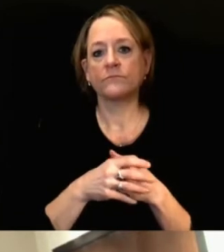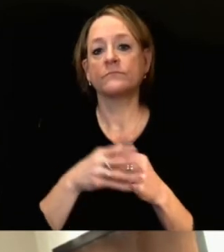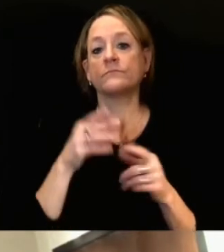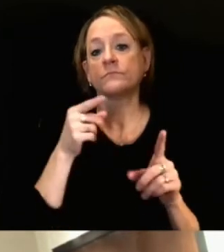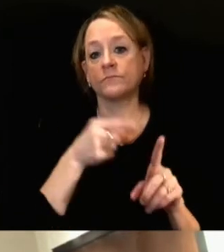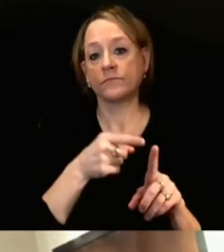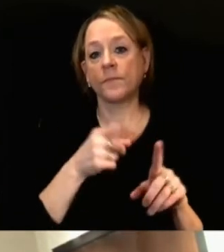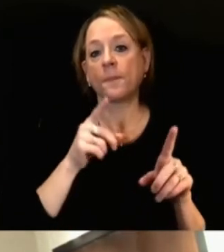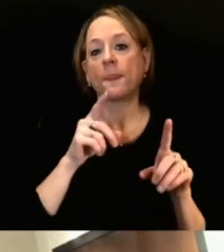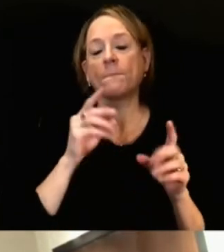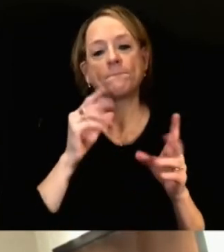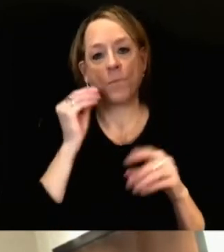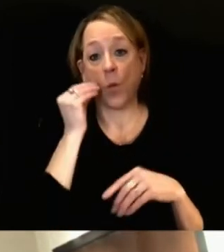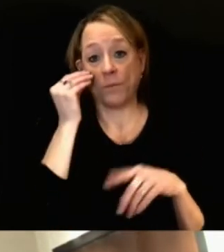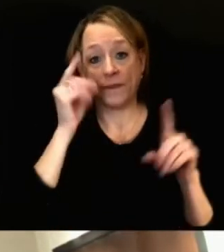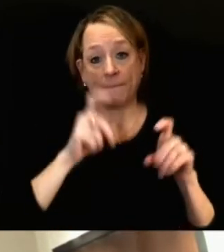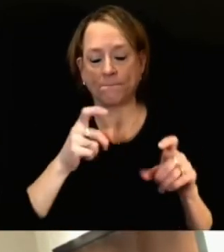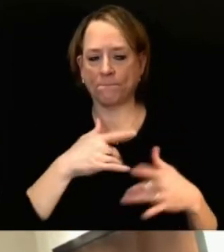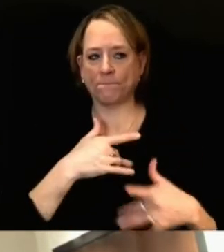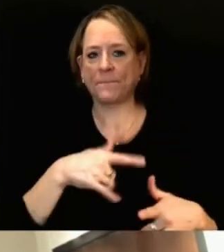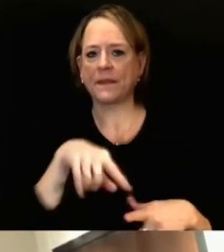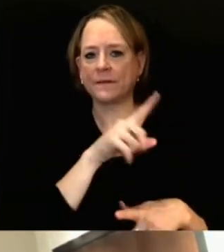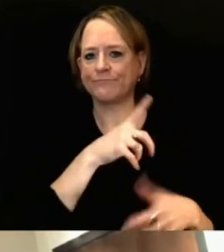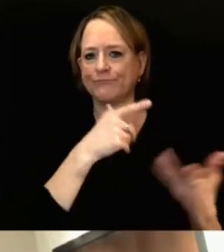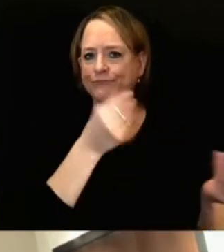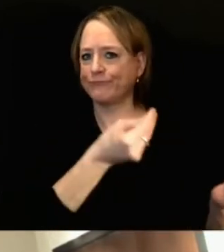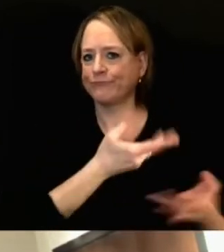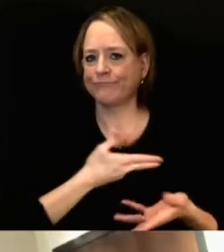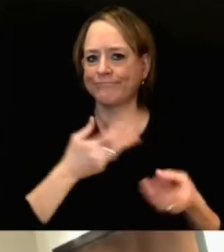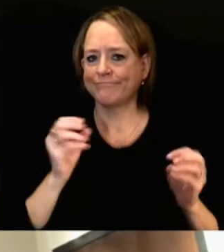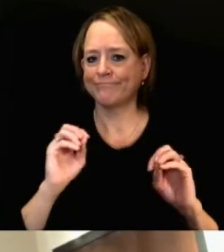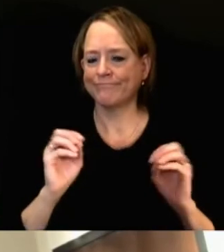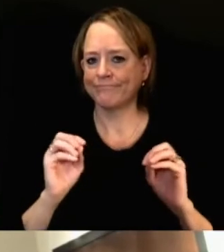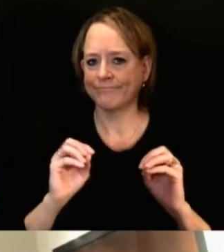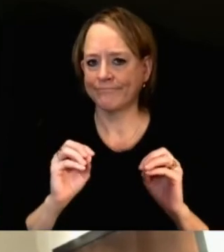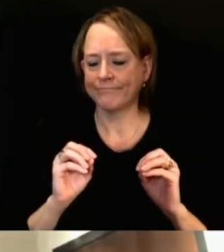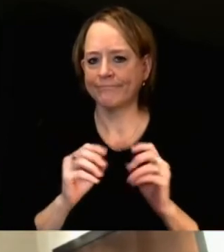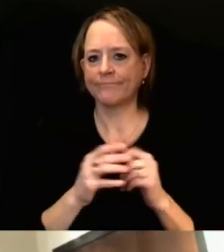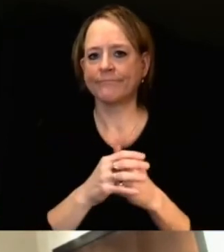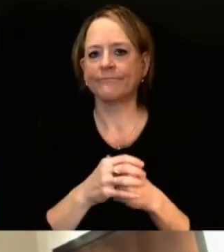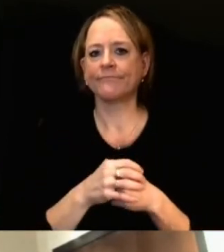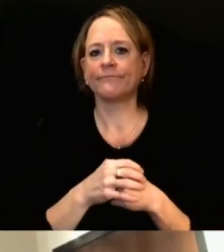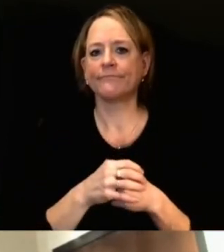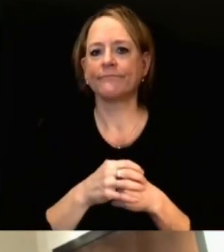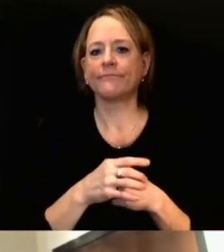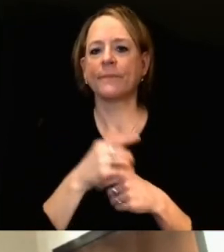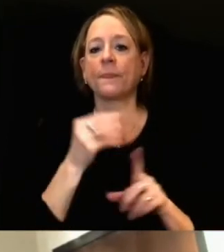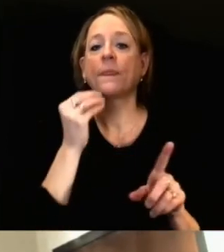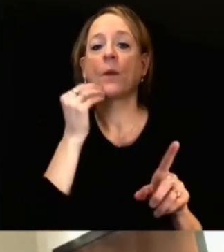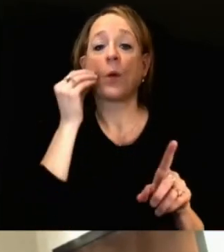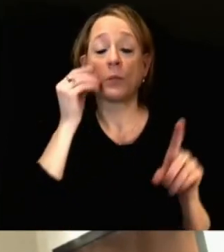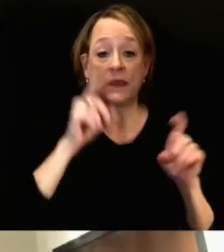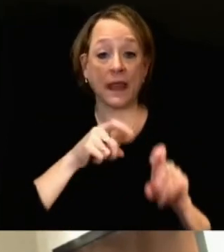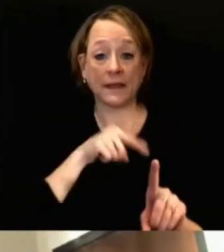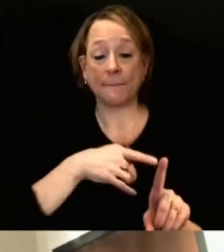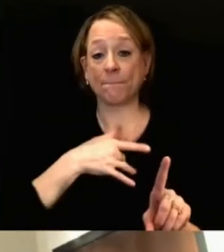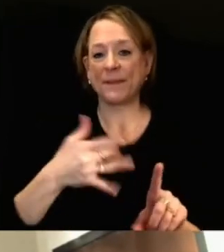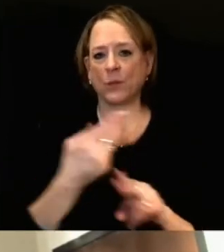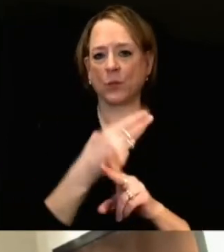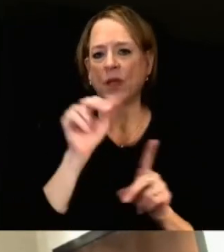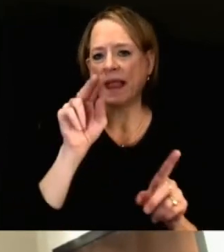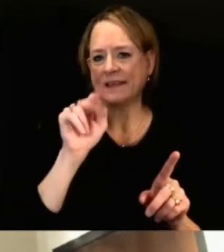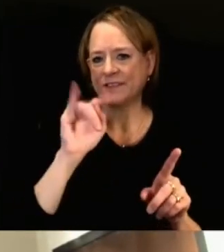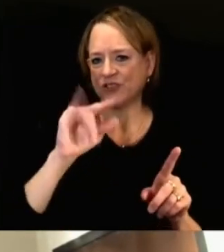use are the type of test that's called an antigen test. So the laboratory-based one that we're most accustomed